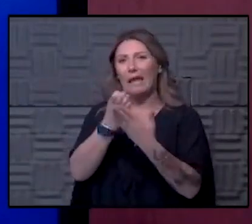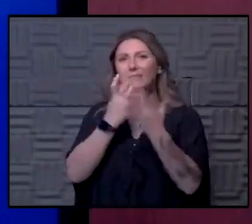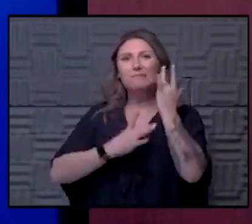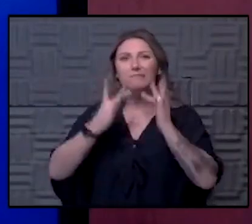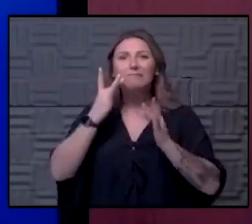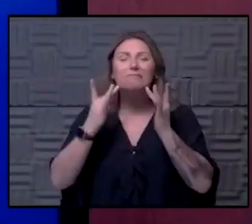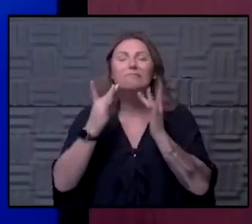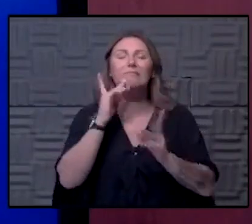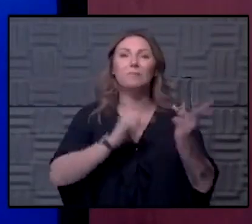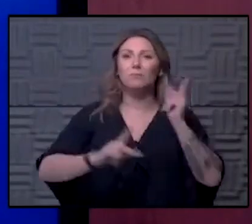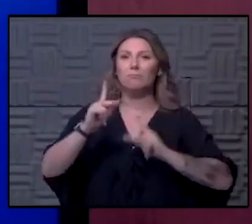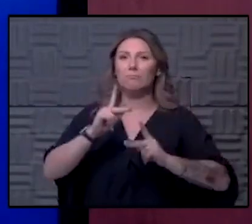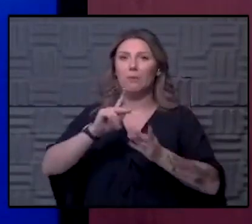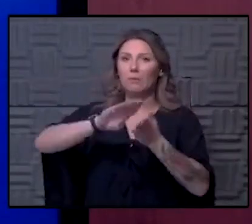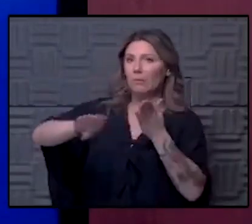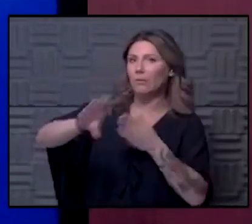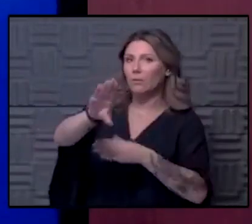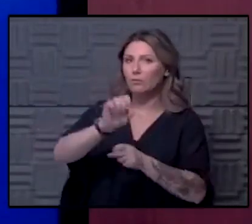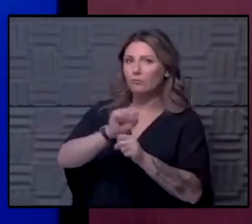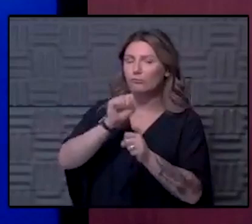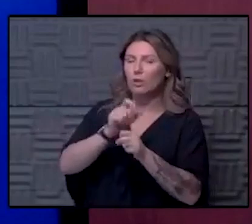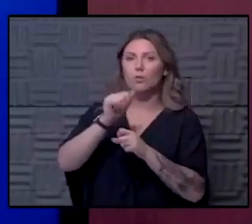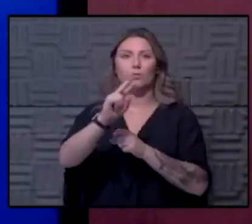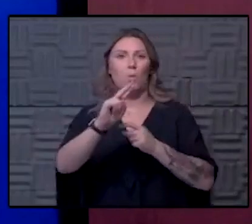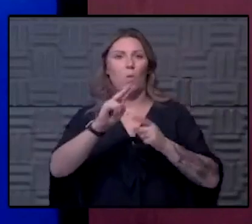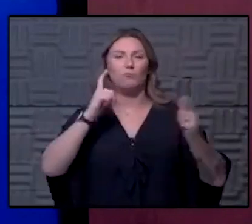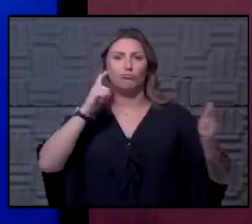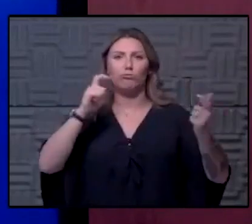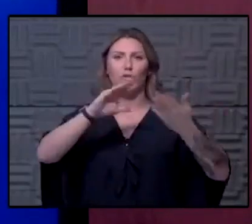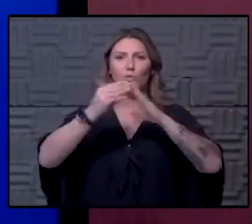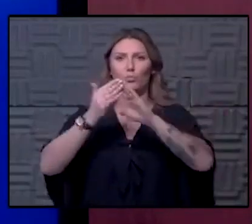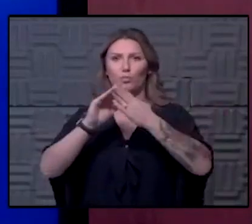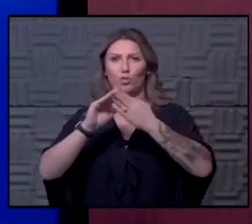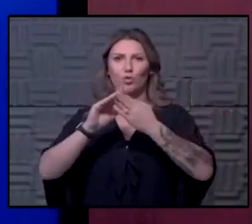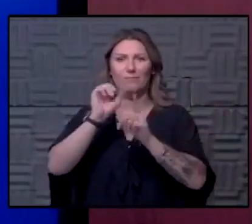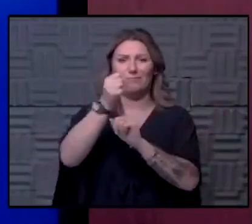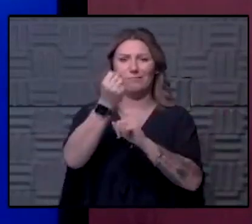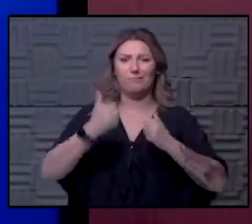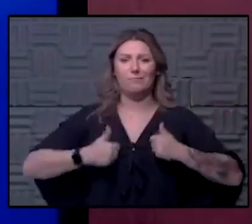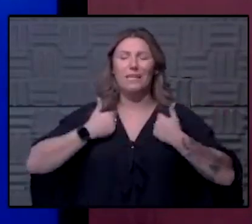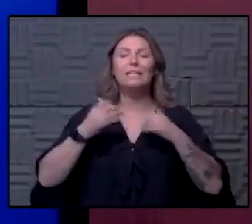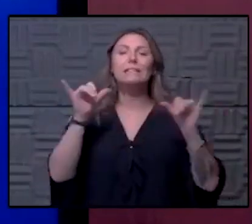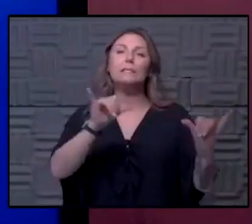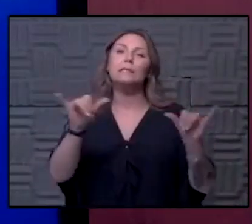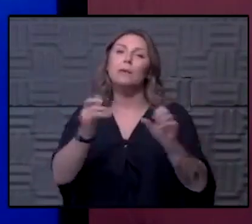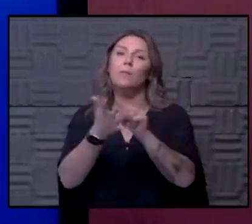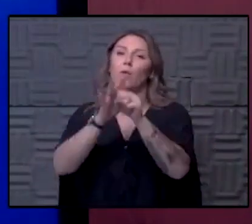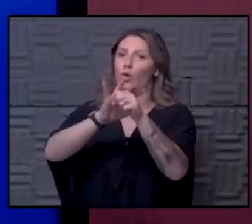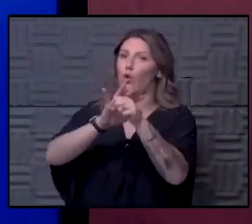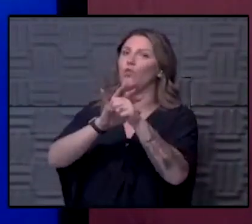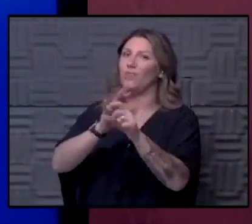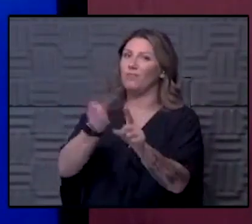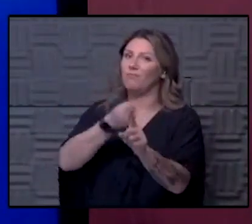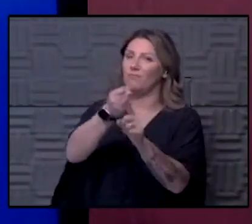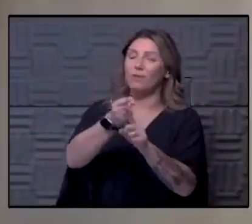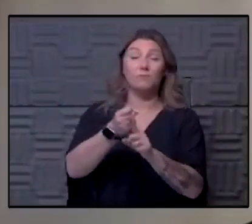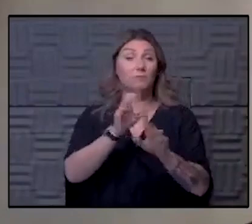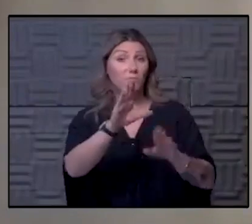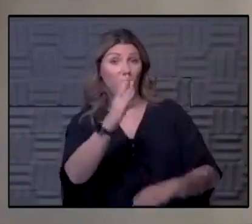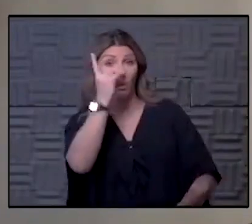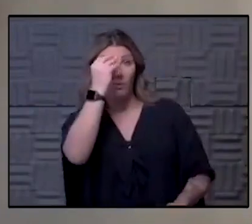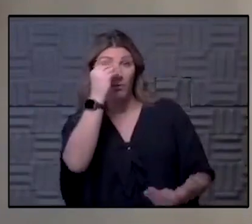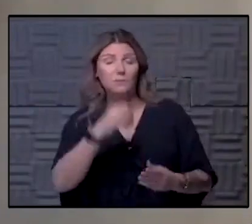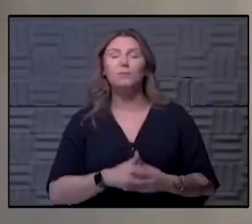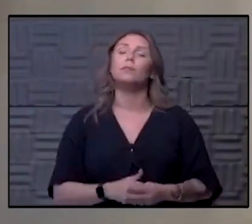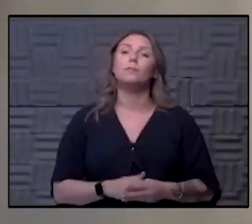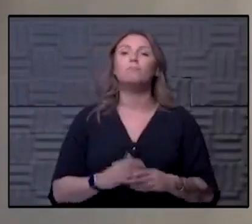job loss, et cetera, living in large communal settings. The same things that coronavirus has also affected disproportionately. Thoughts about that, Dr. Stewart?